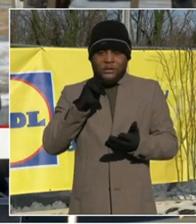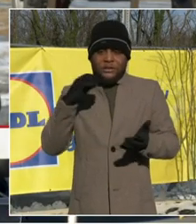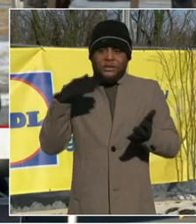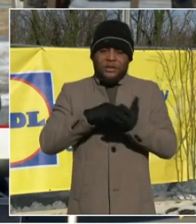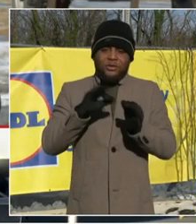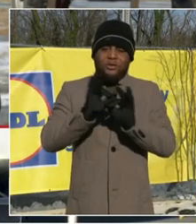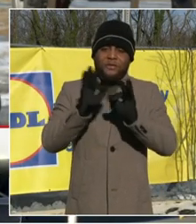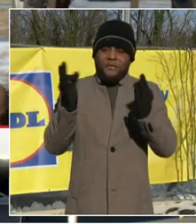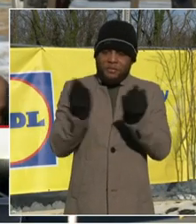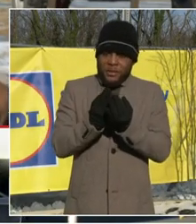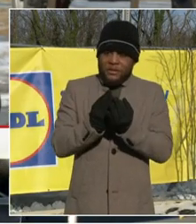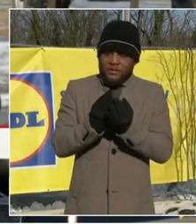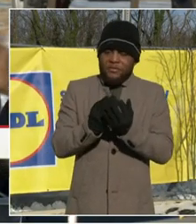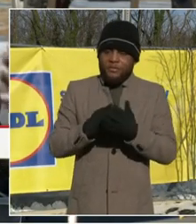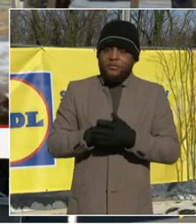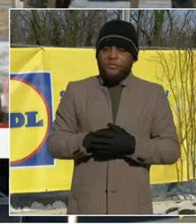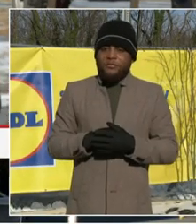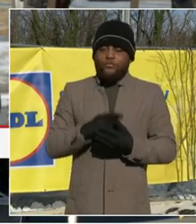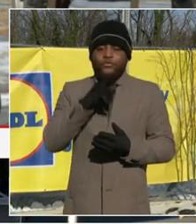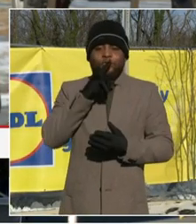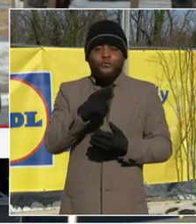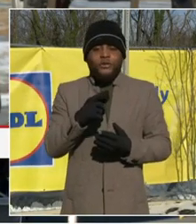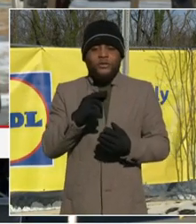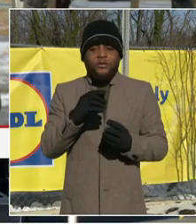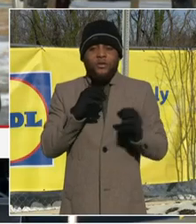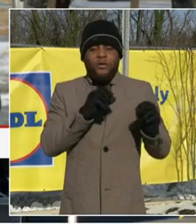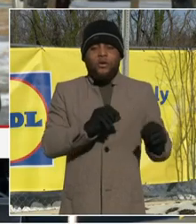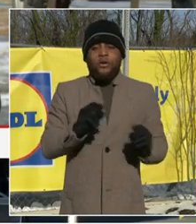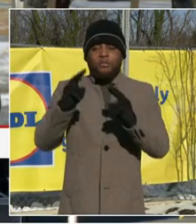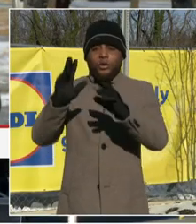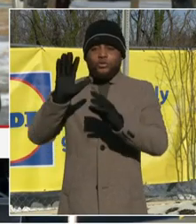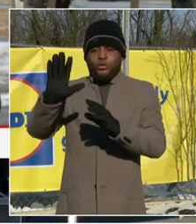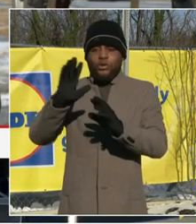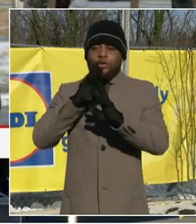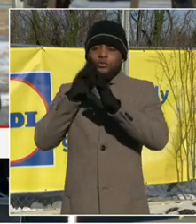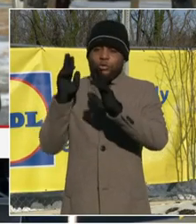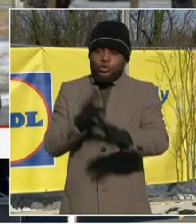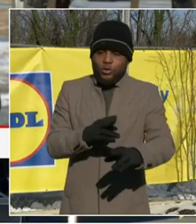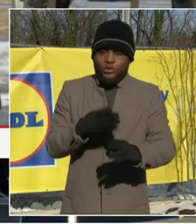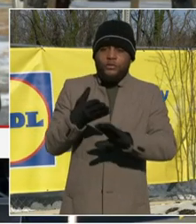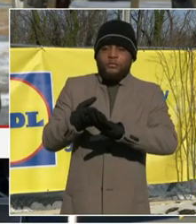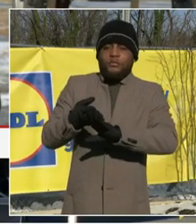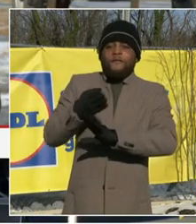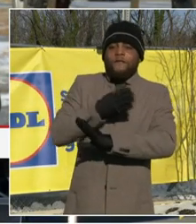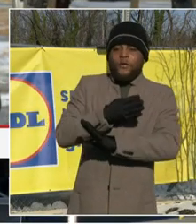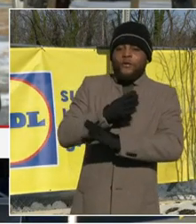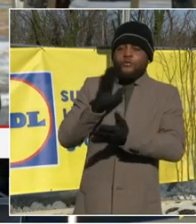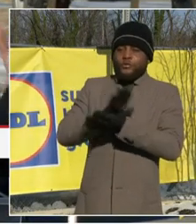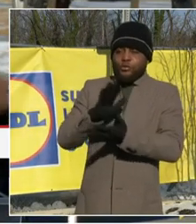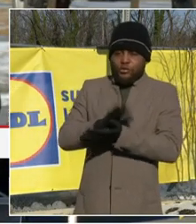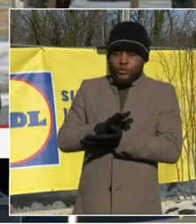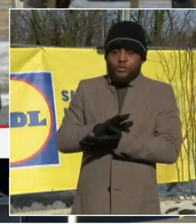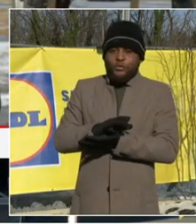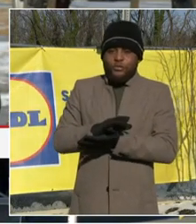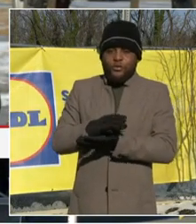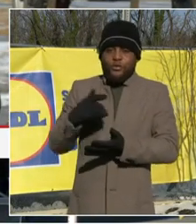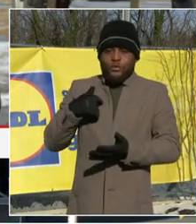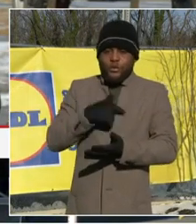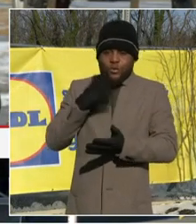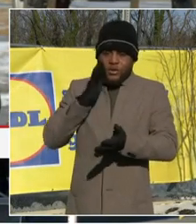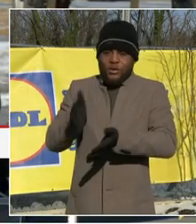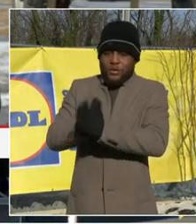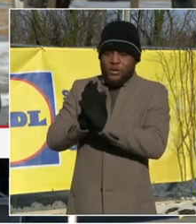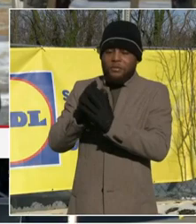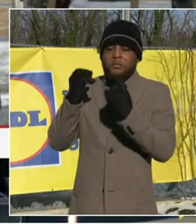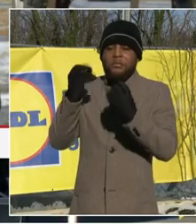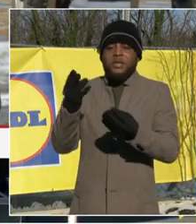public schools families that uploaded their results before school as we asked them to, and many more that did